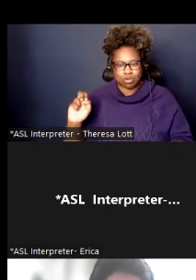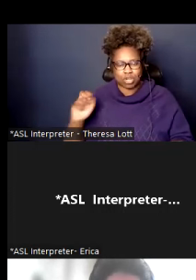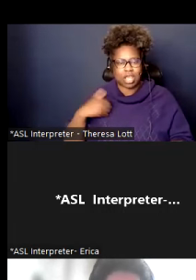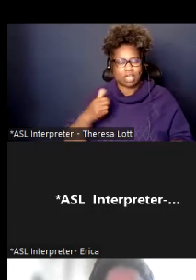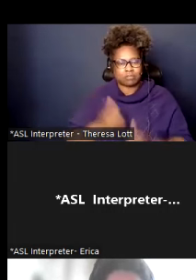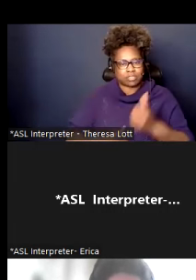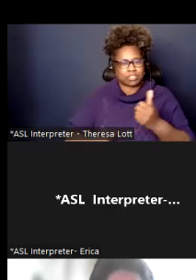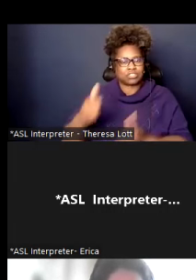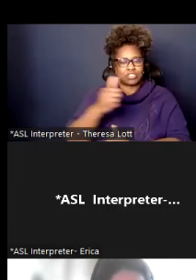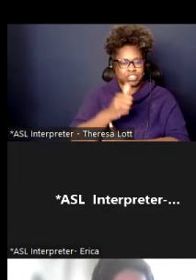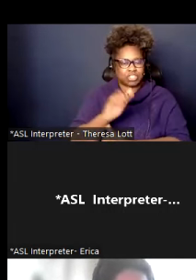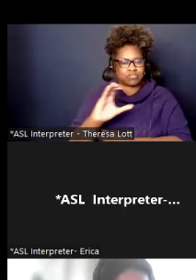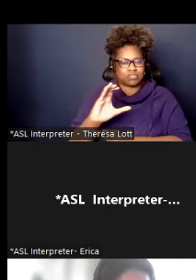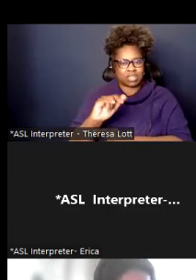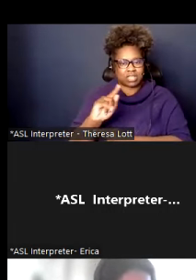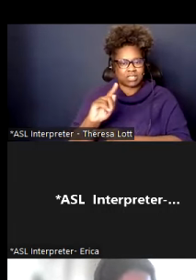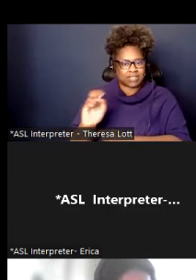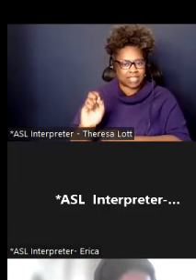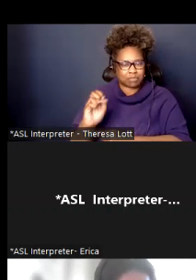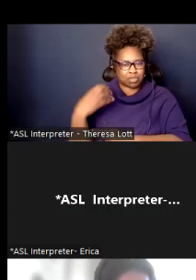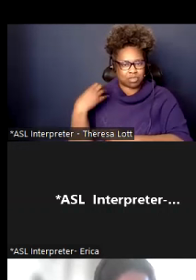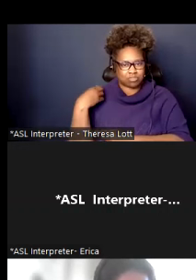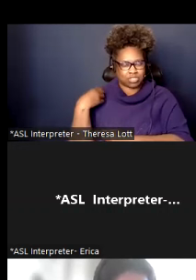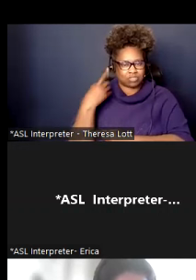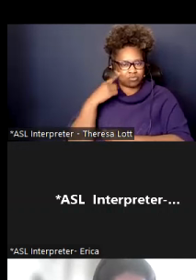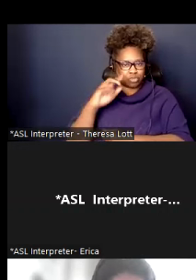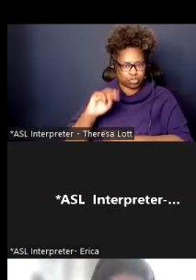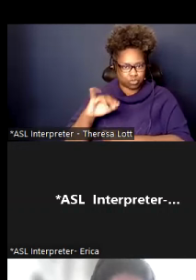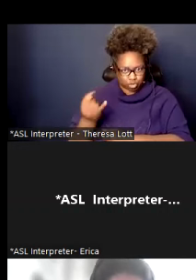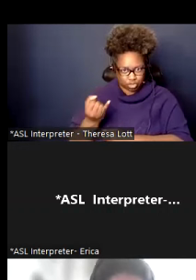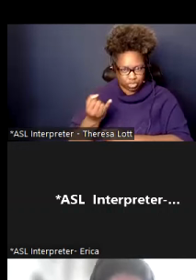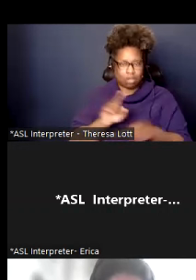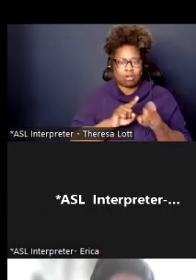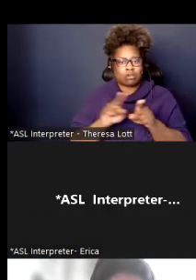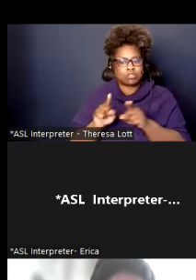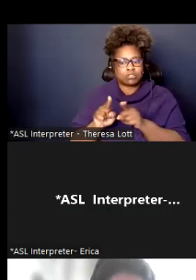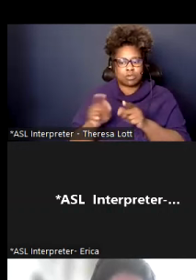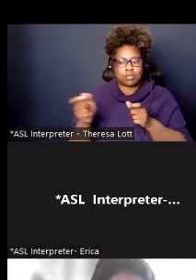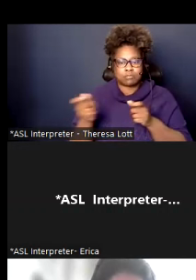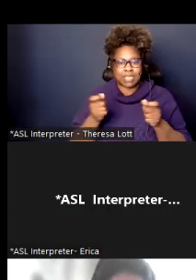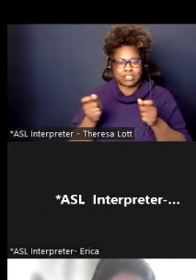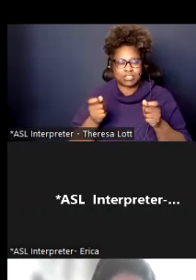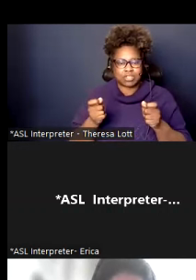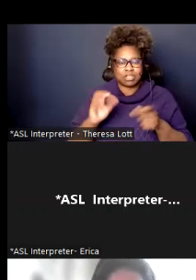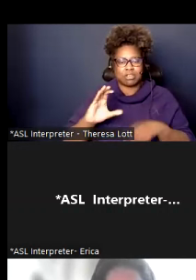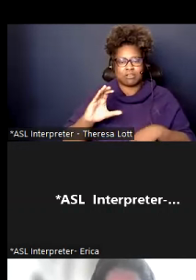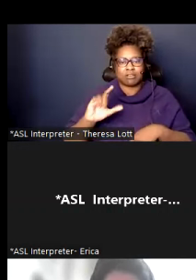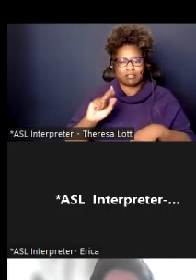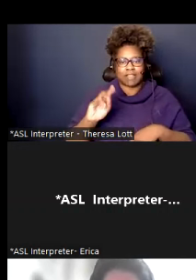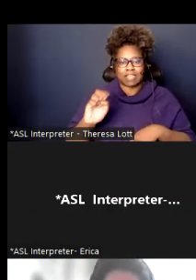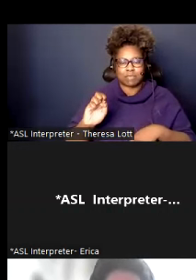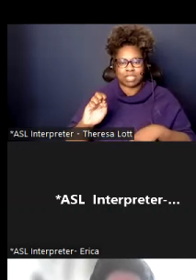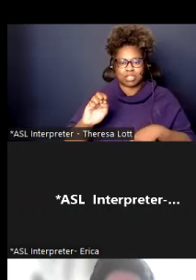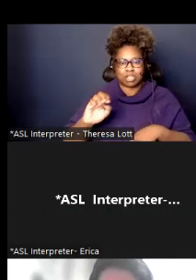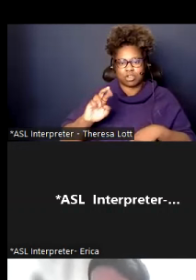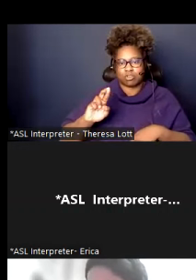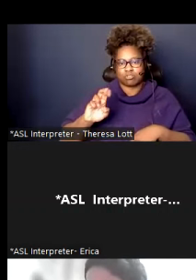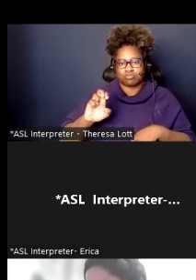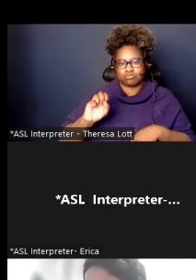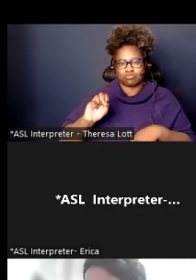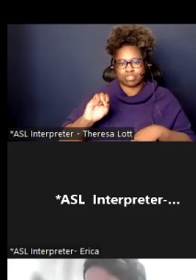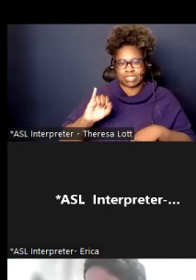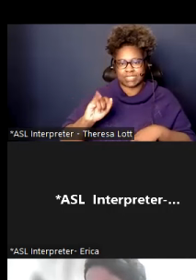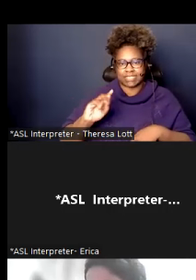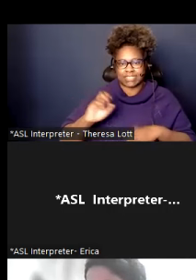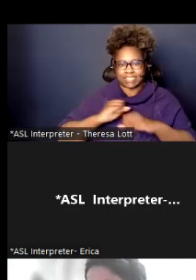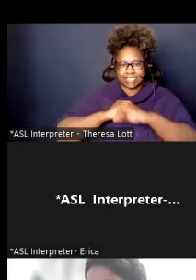Jersey. I am also the manager of the Office of Climate Resilience Planning at DEP, who is